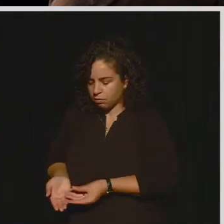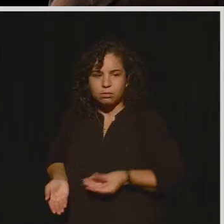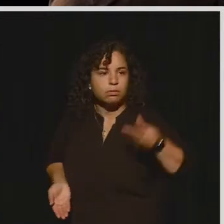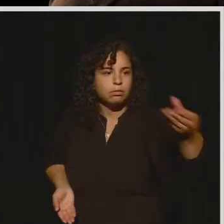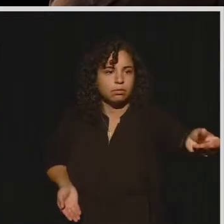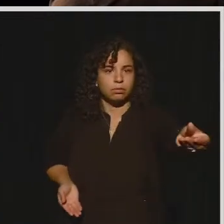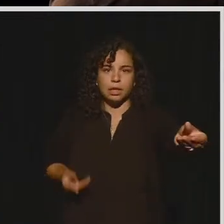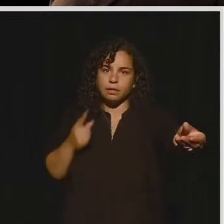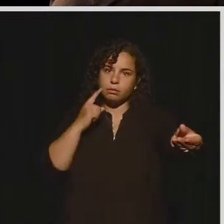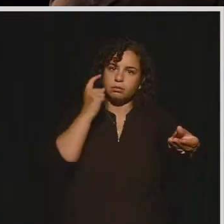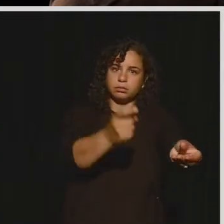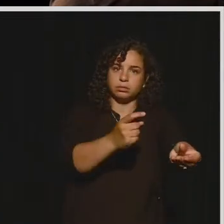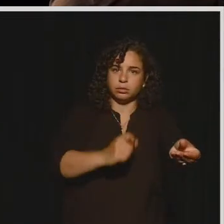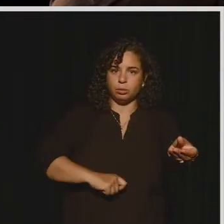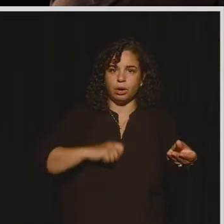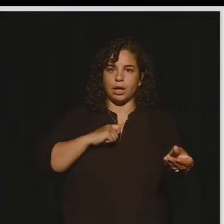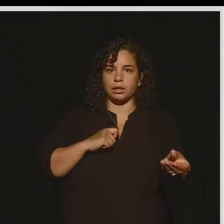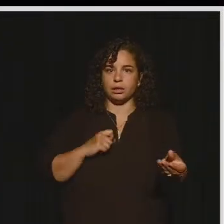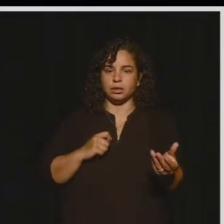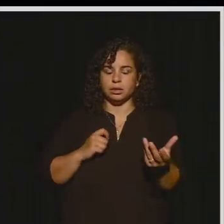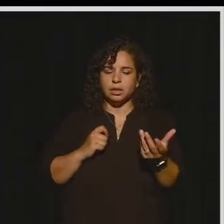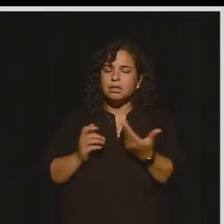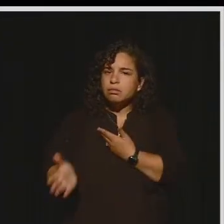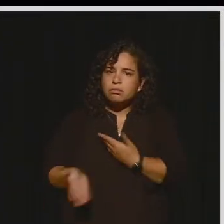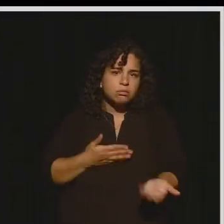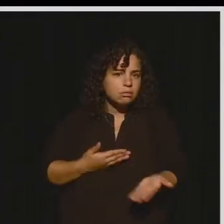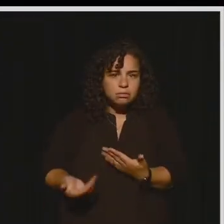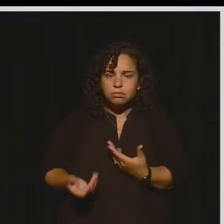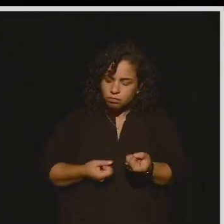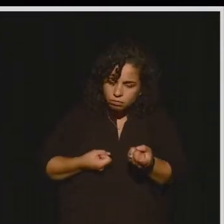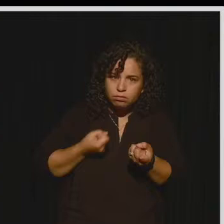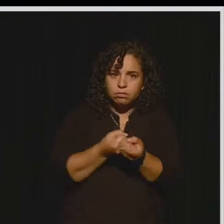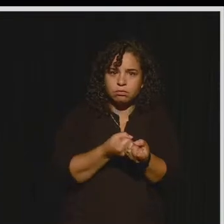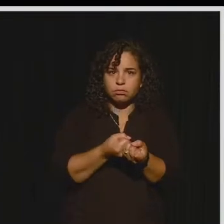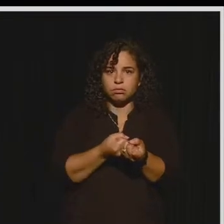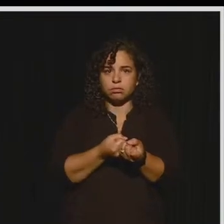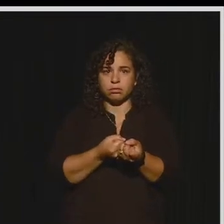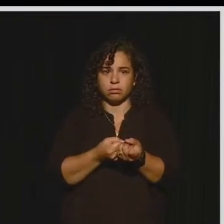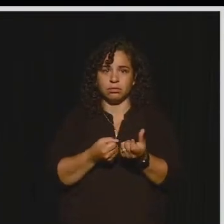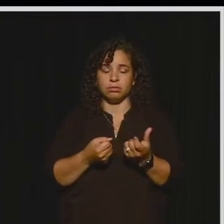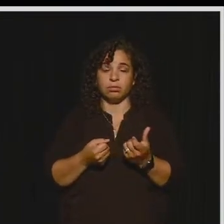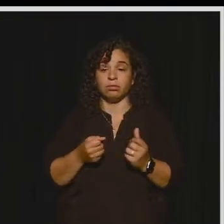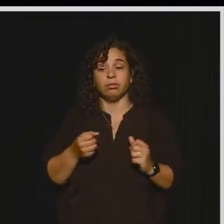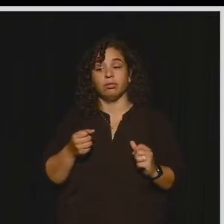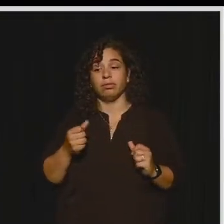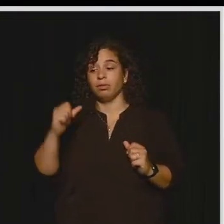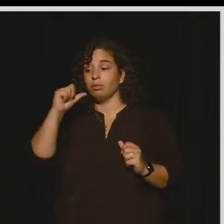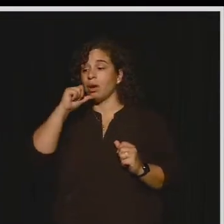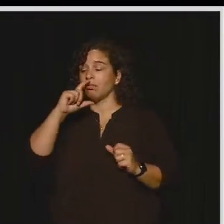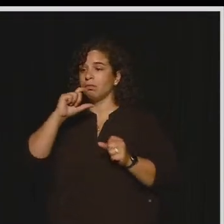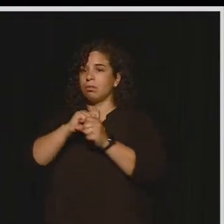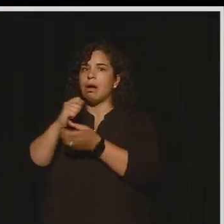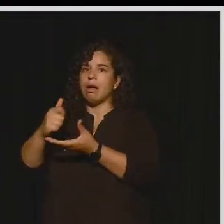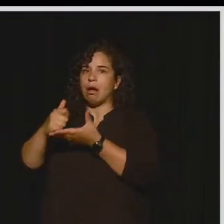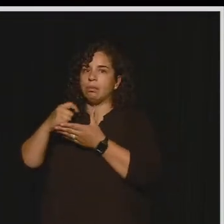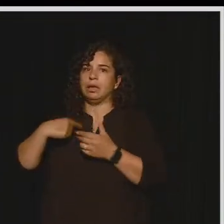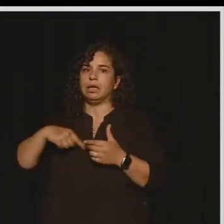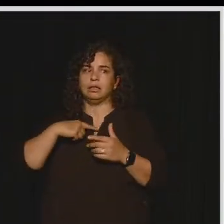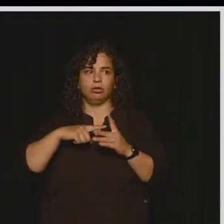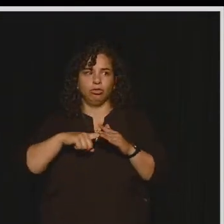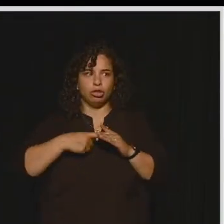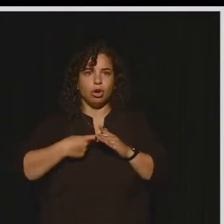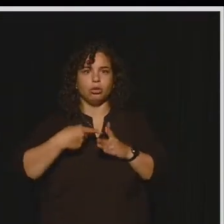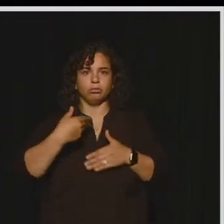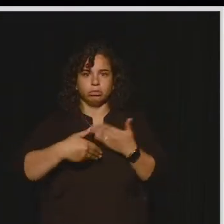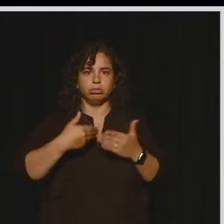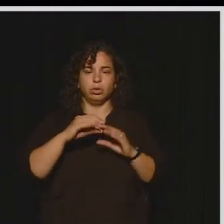and so they were a strong. They helped start us. They helped run that organization, and it